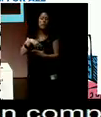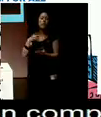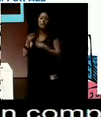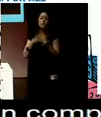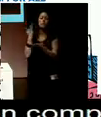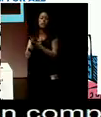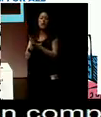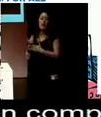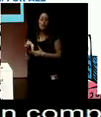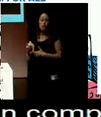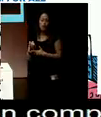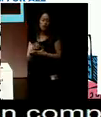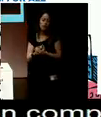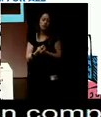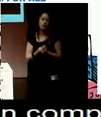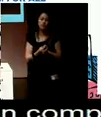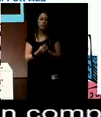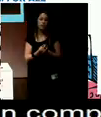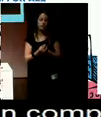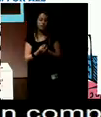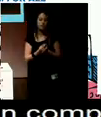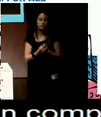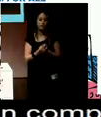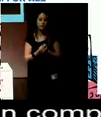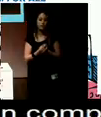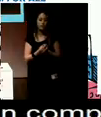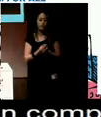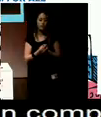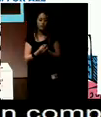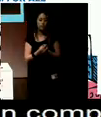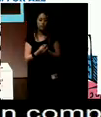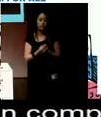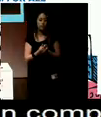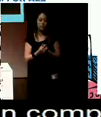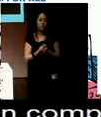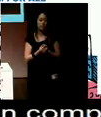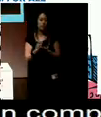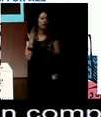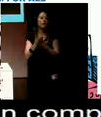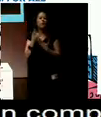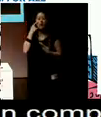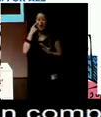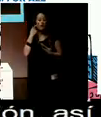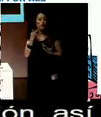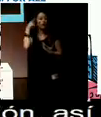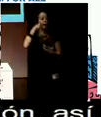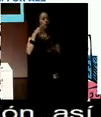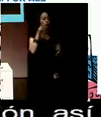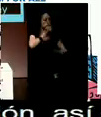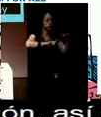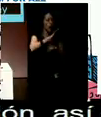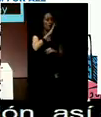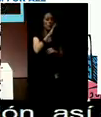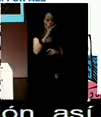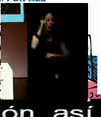traveling, when are they traveling, why are they traveling, what keeps them from traveling, when they travel, what do they see as